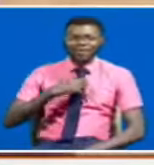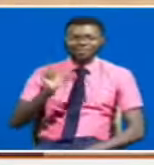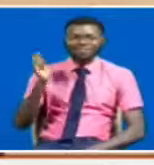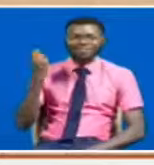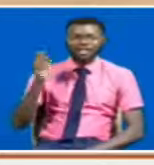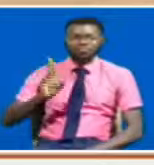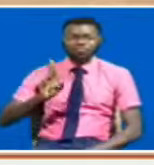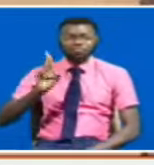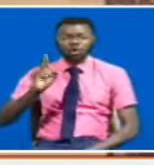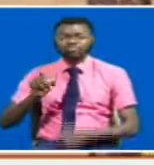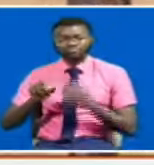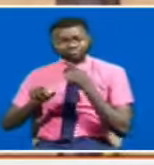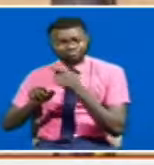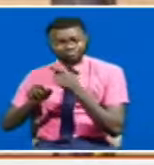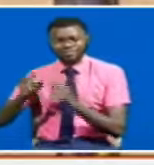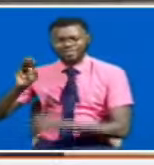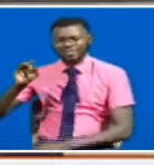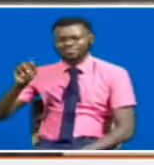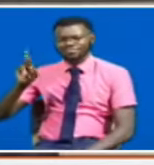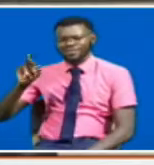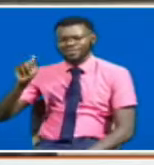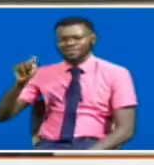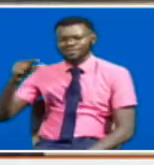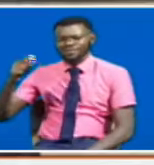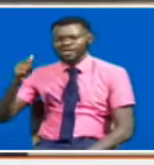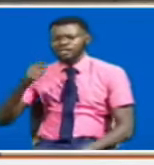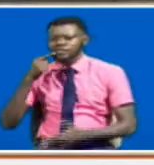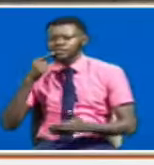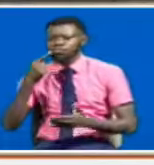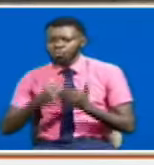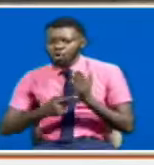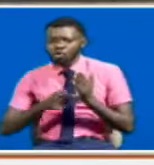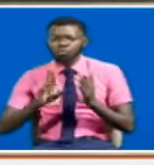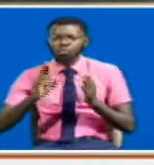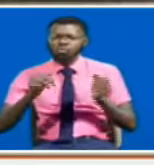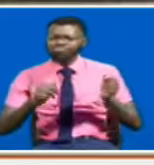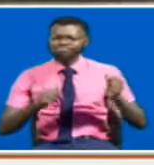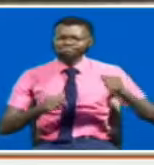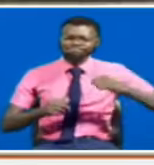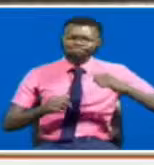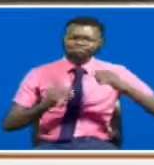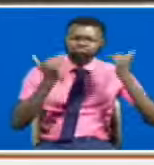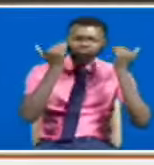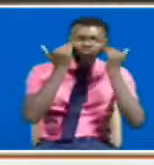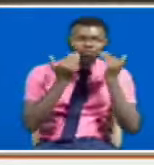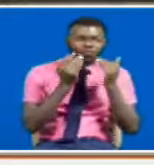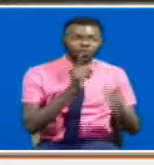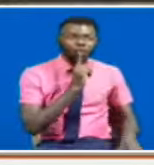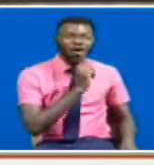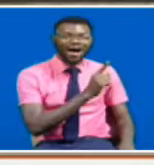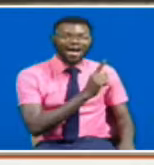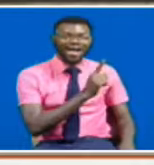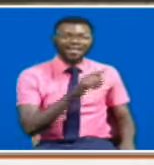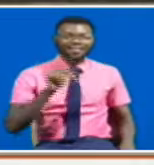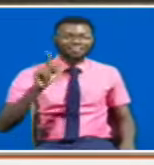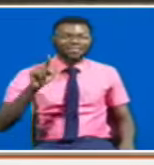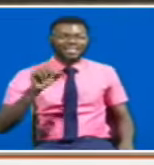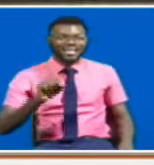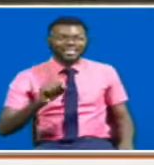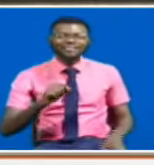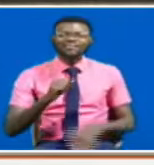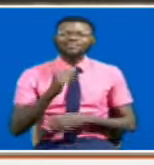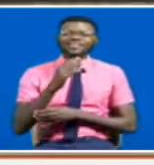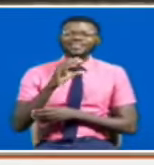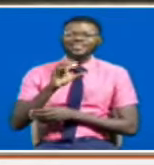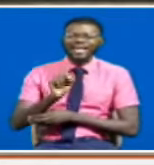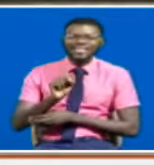accused of a knack of disobeying court orders. Some CSS and the PSS are bragging that the